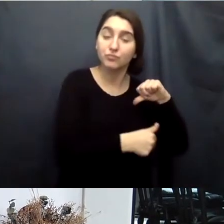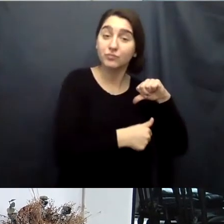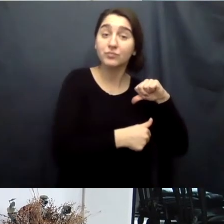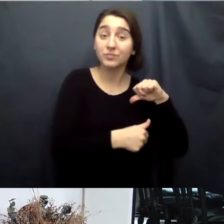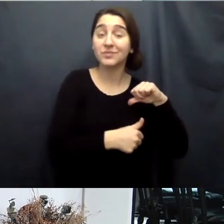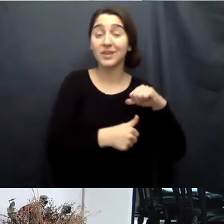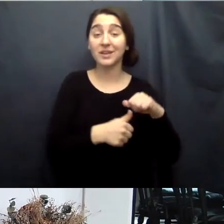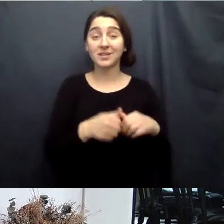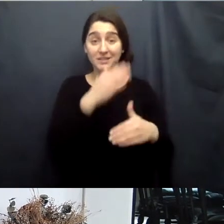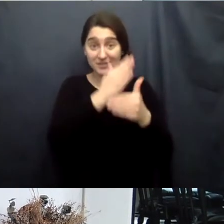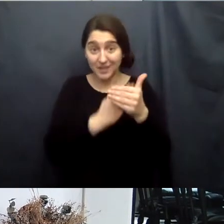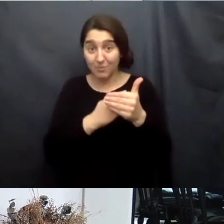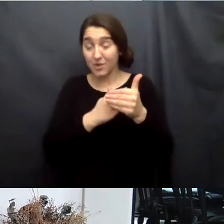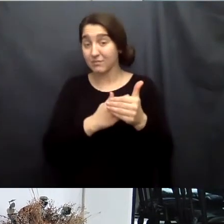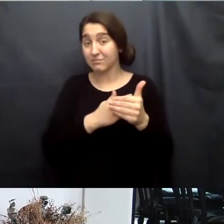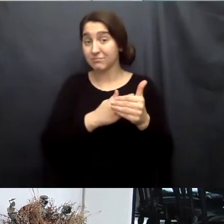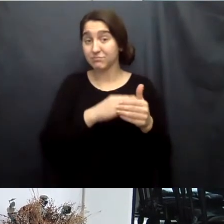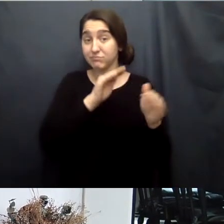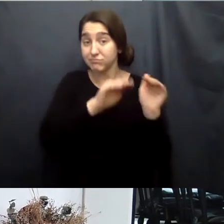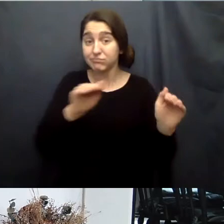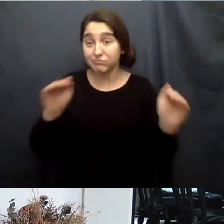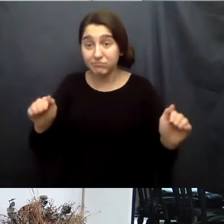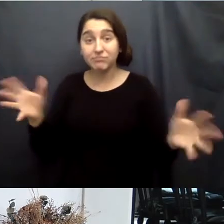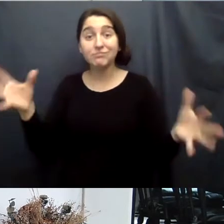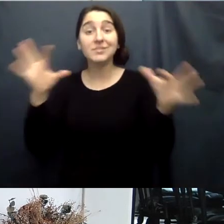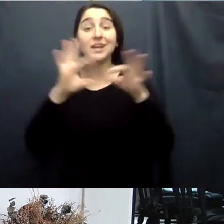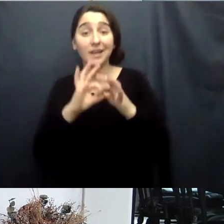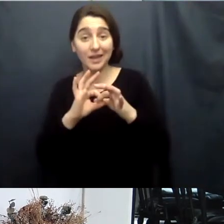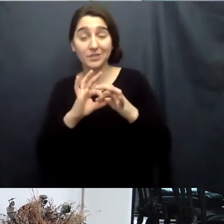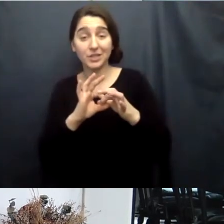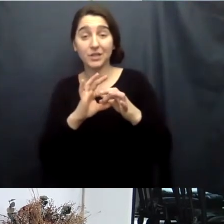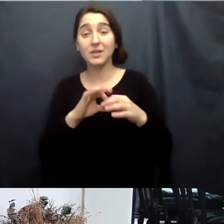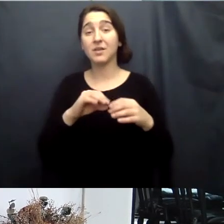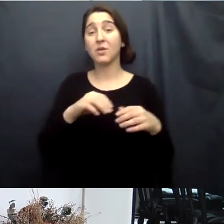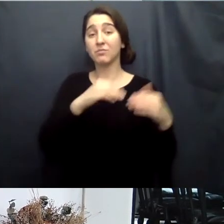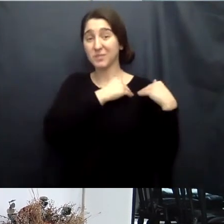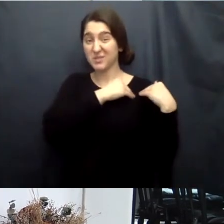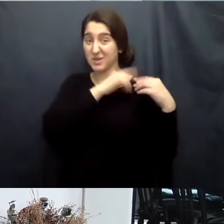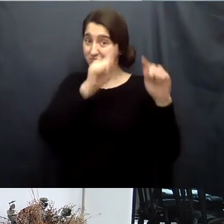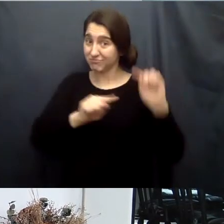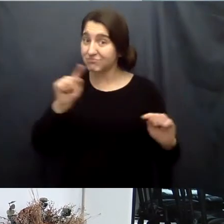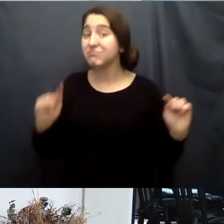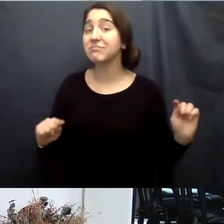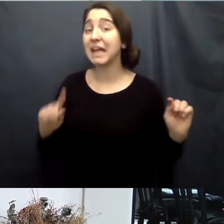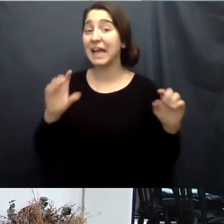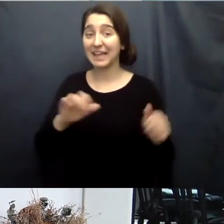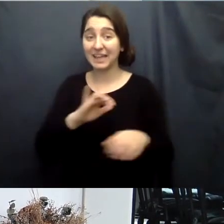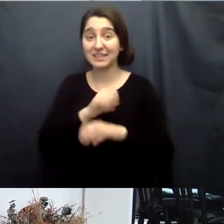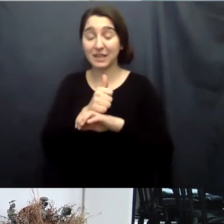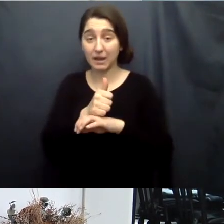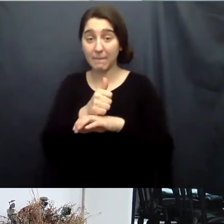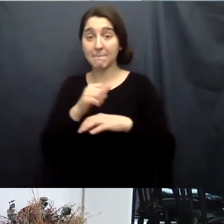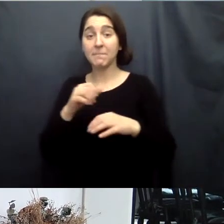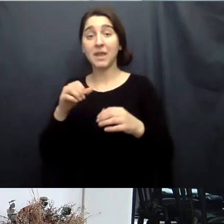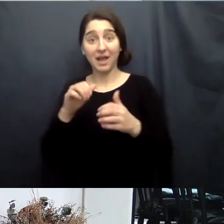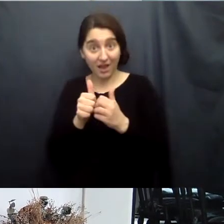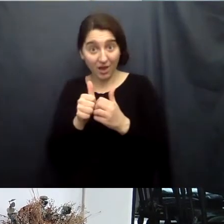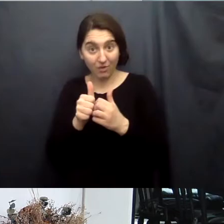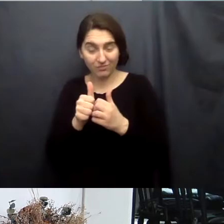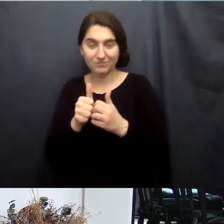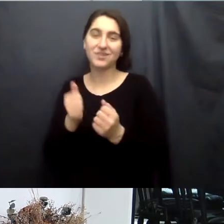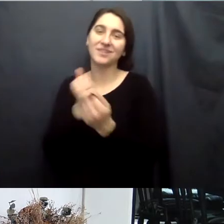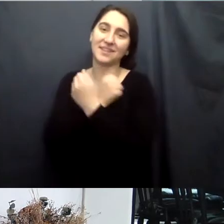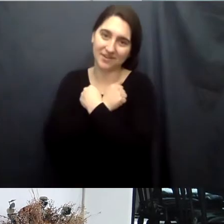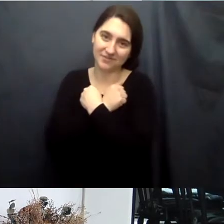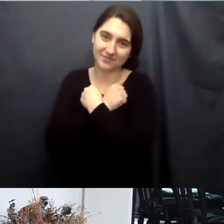provided. So when each separate part works as it should, the whole body grows and builds itself up through